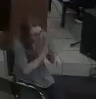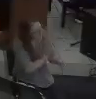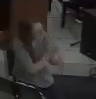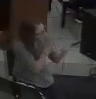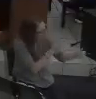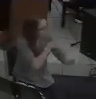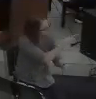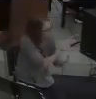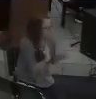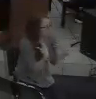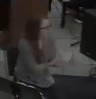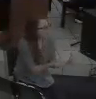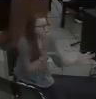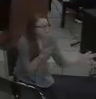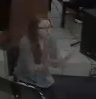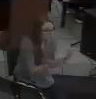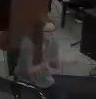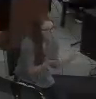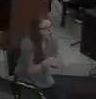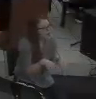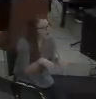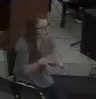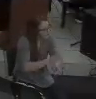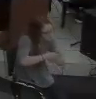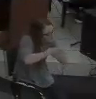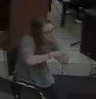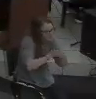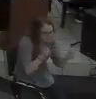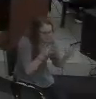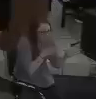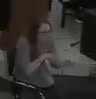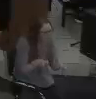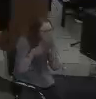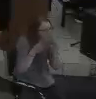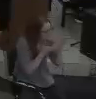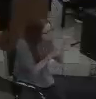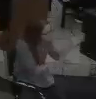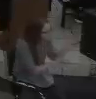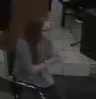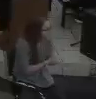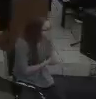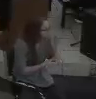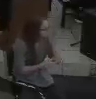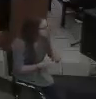courage to serve and to minister in so many ways. Let's make sure this is on. I think it is.